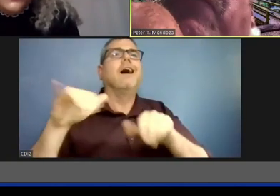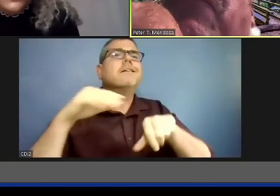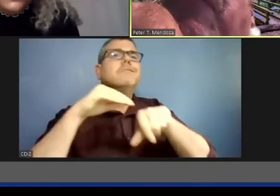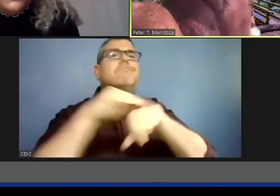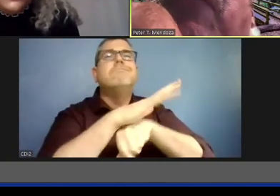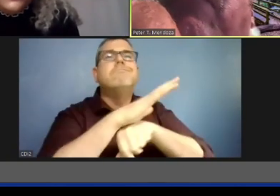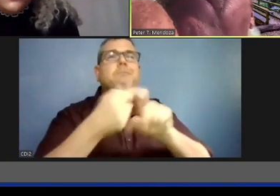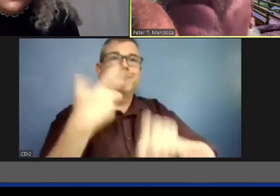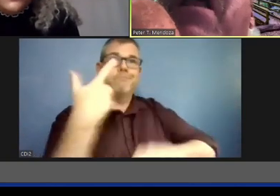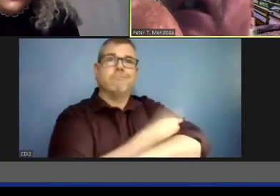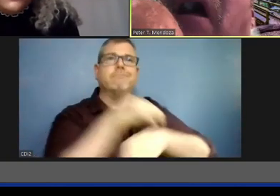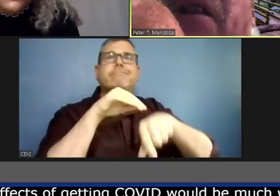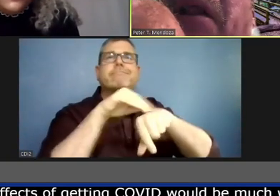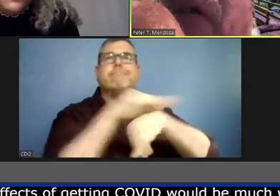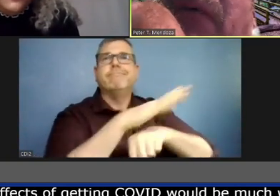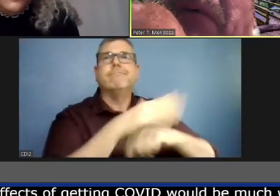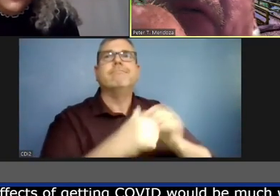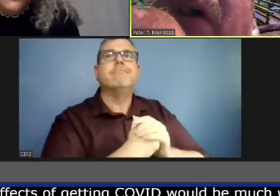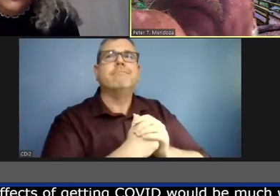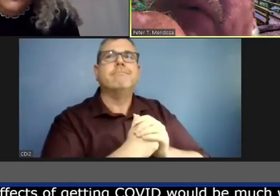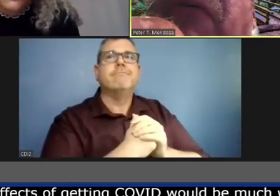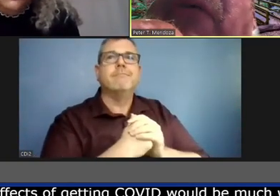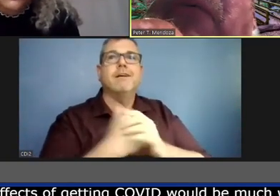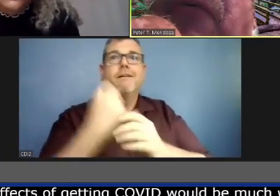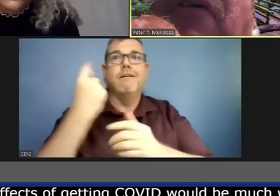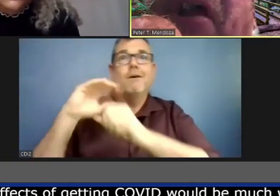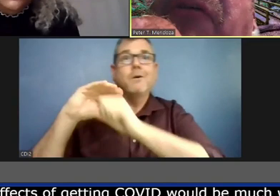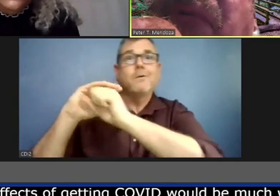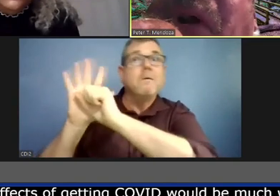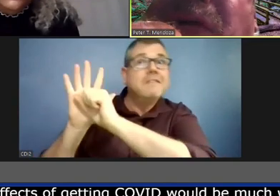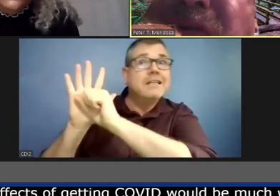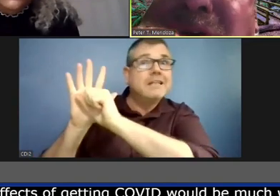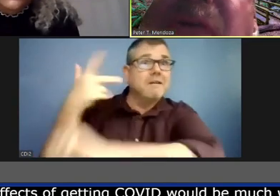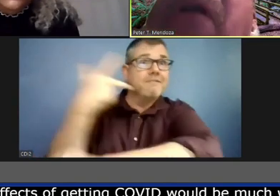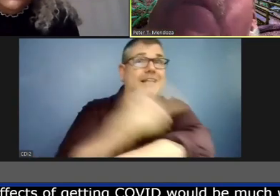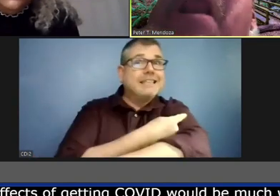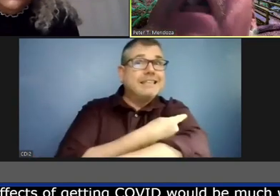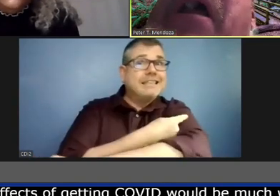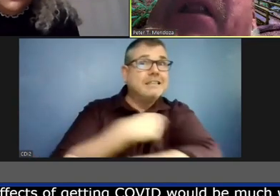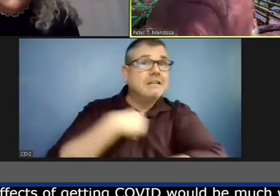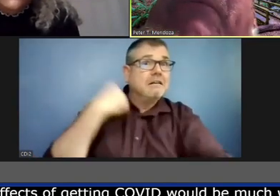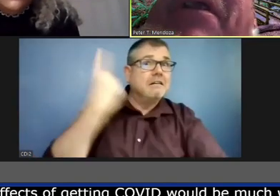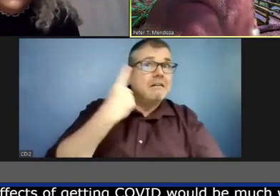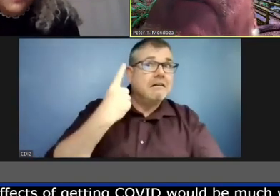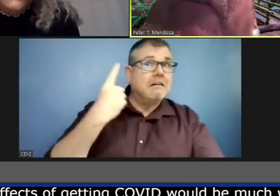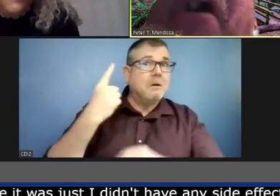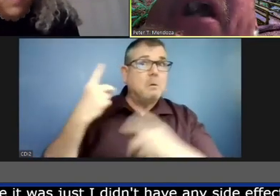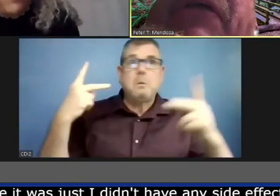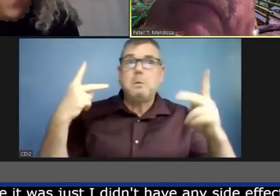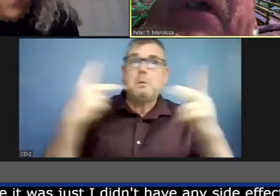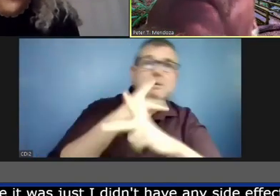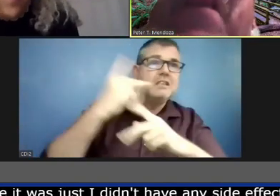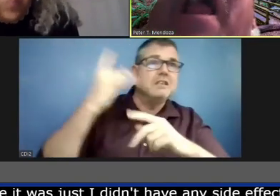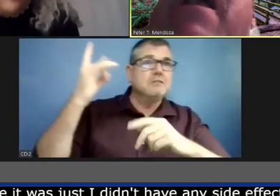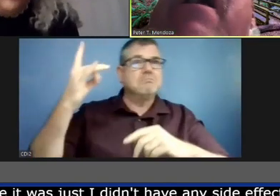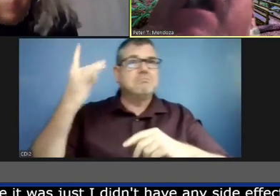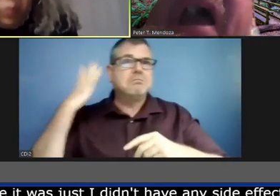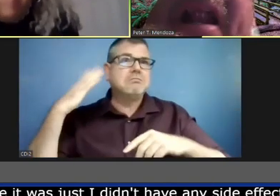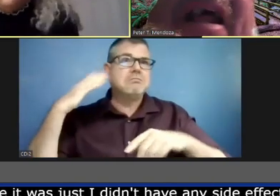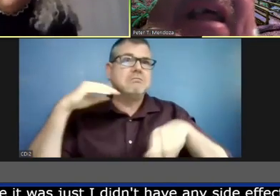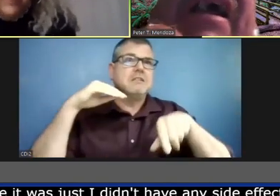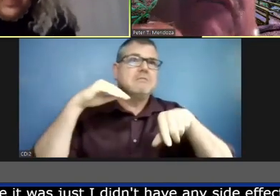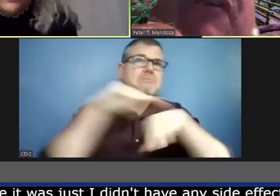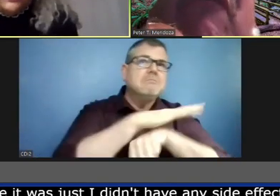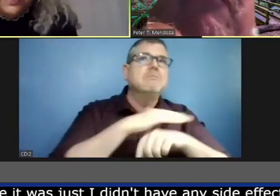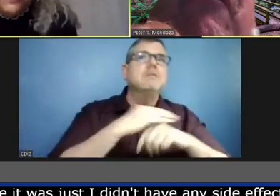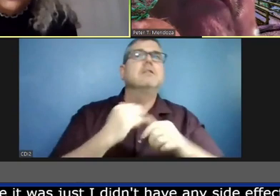was just, I didn't have any many side effects, and it was a really easy process. And everybody was so kind to me. Mm-hmm. And